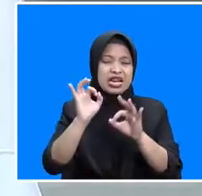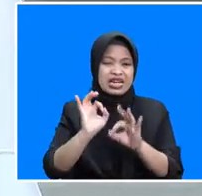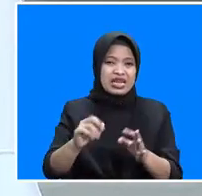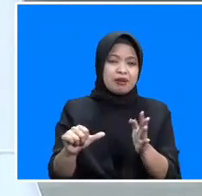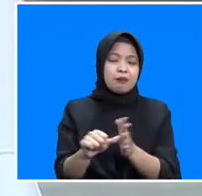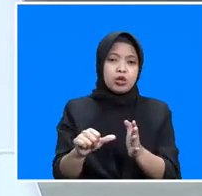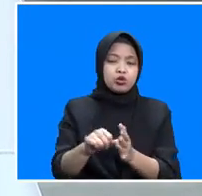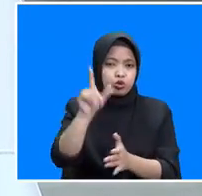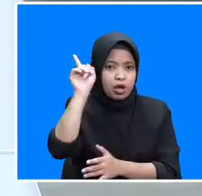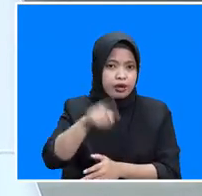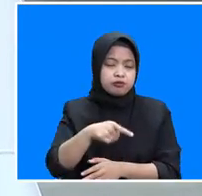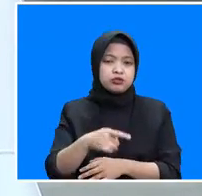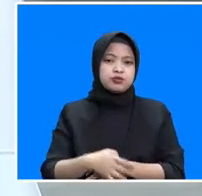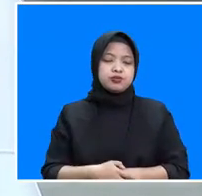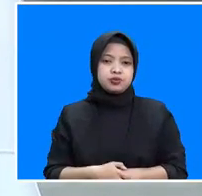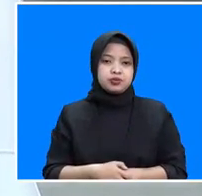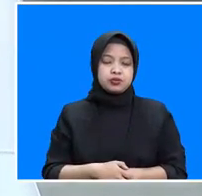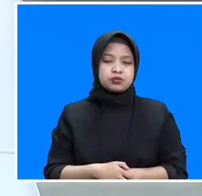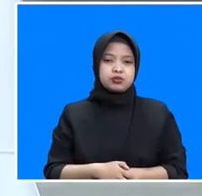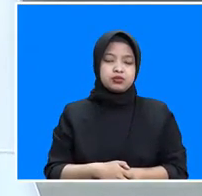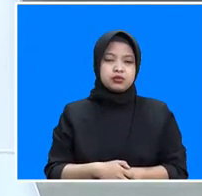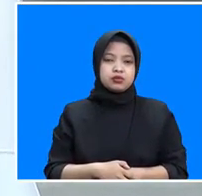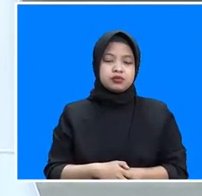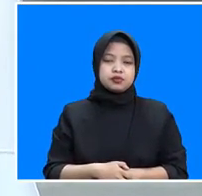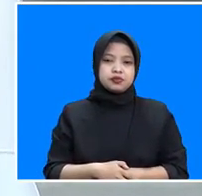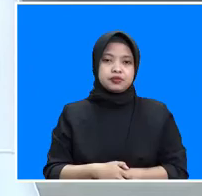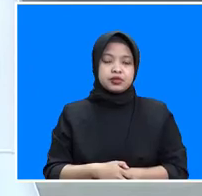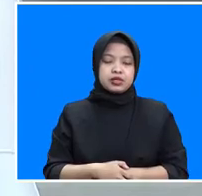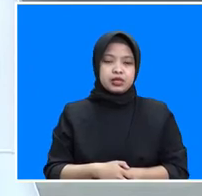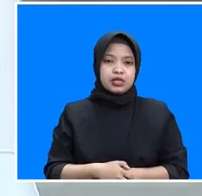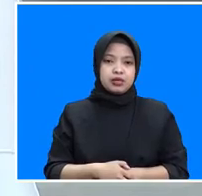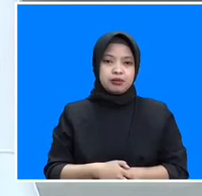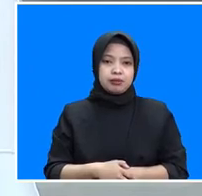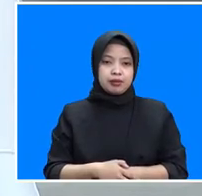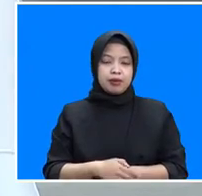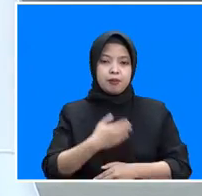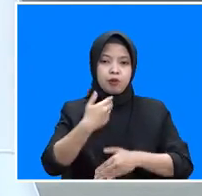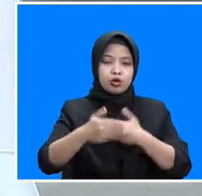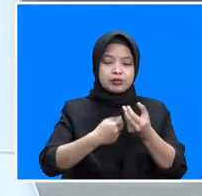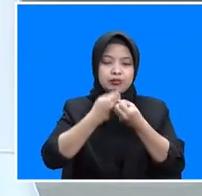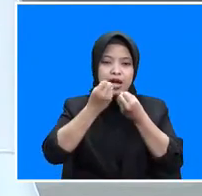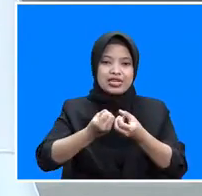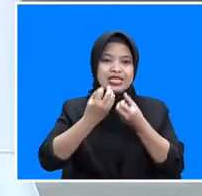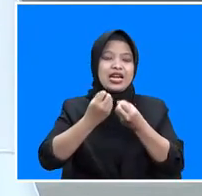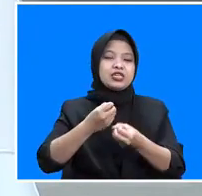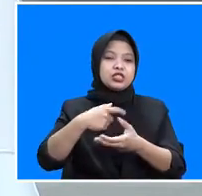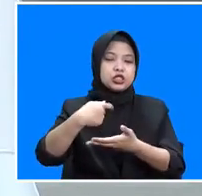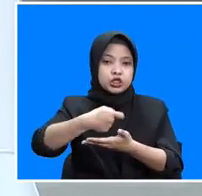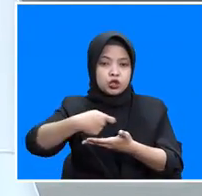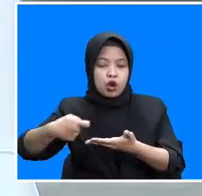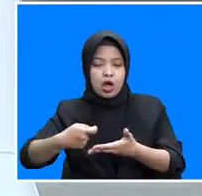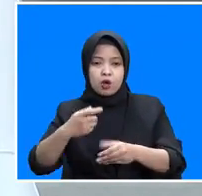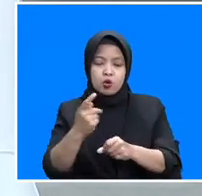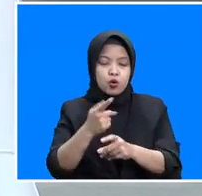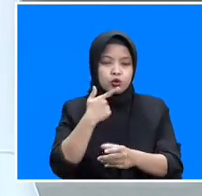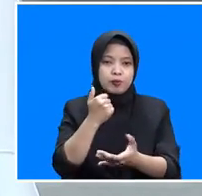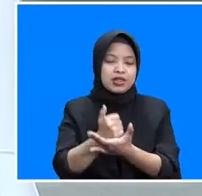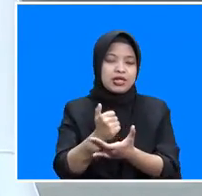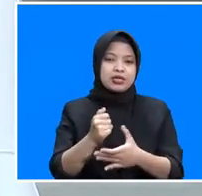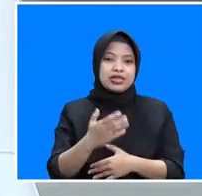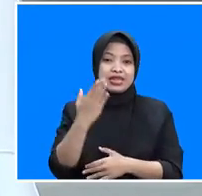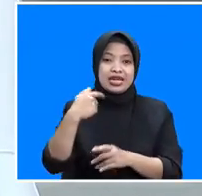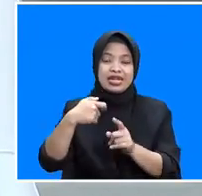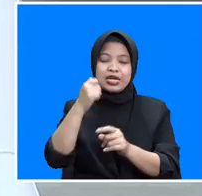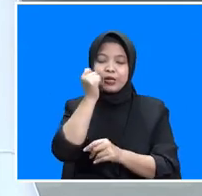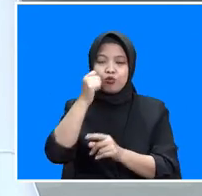pedagogy. But it's not just about the pedagogy, but also the assessment. I think Ms. Catherine underlined this, that we